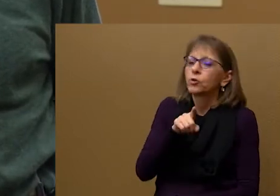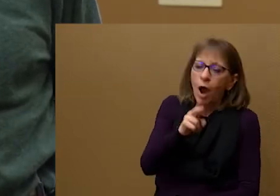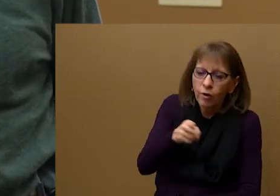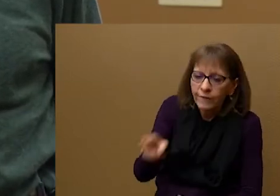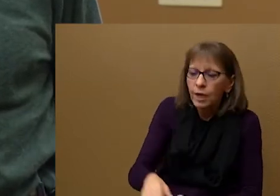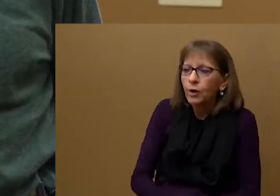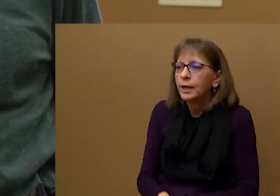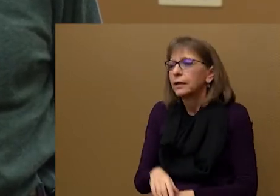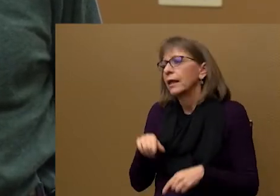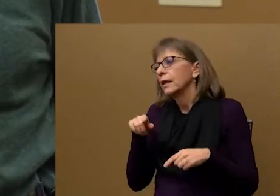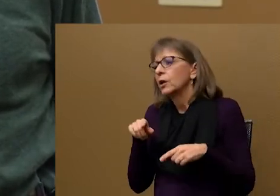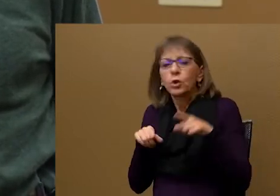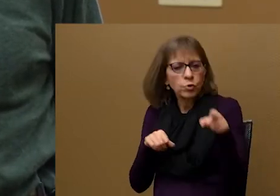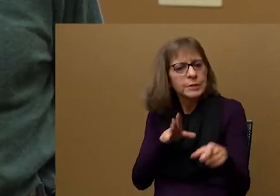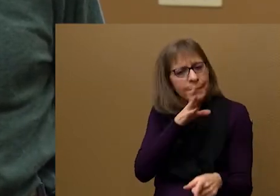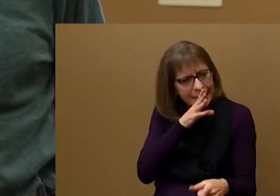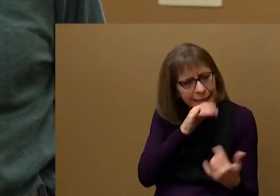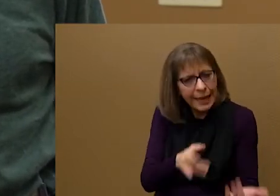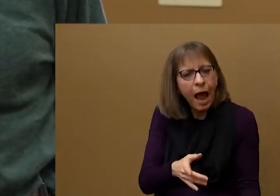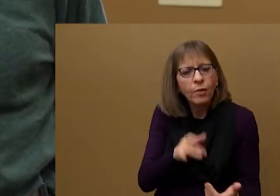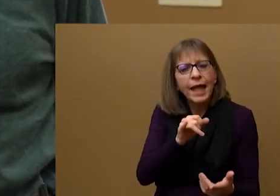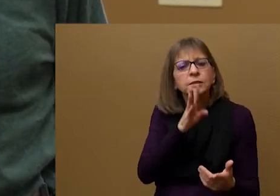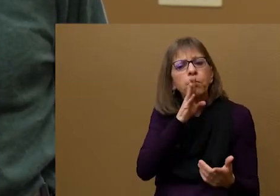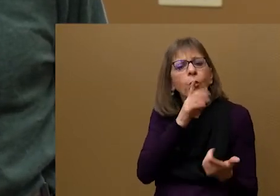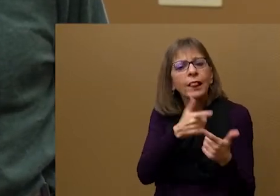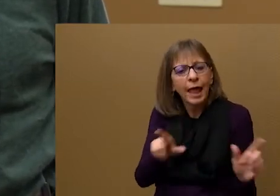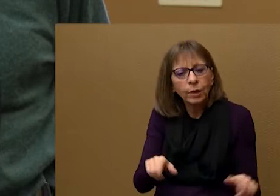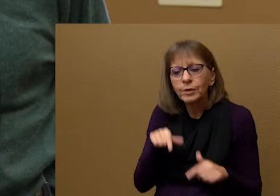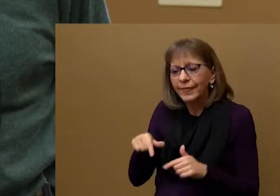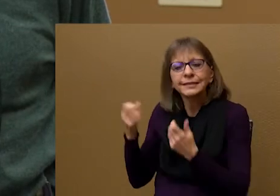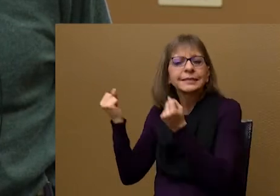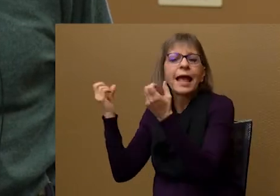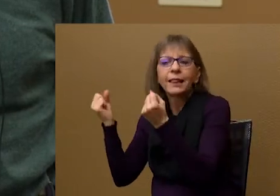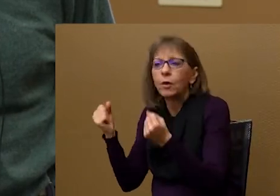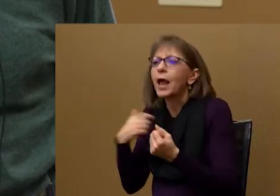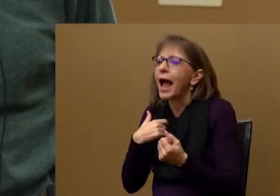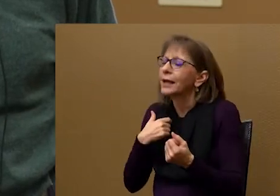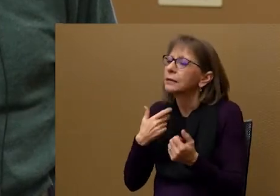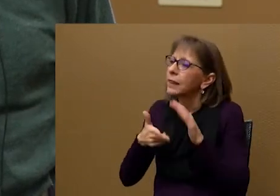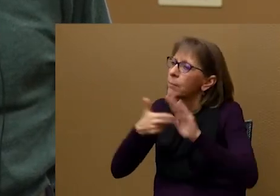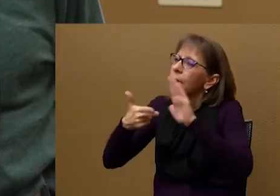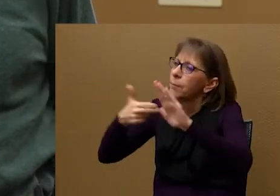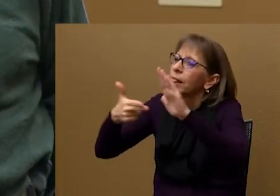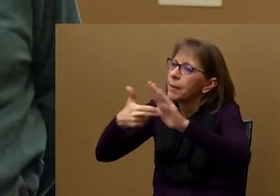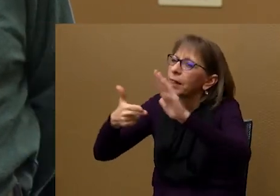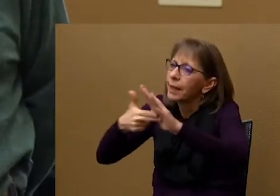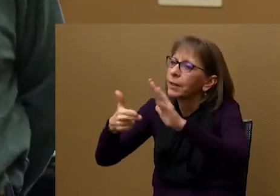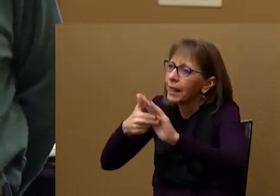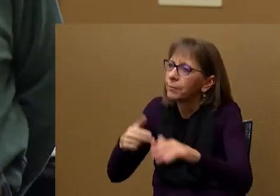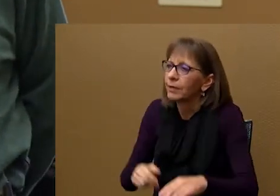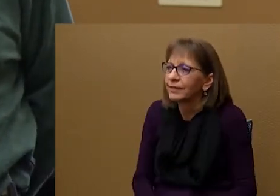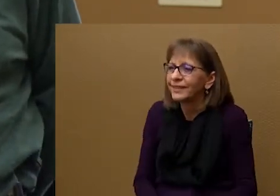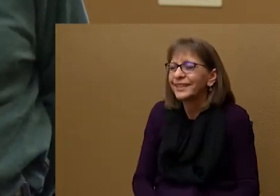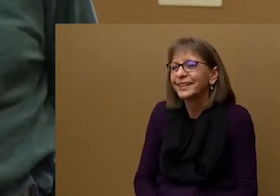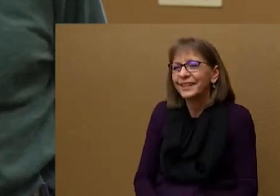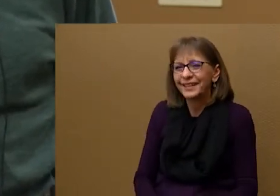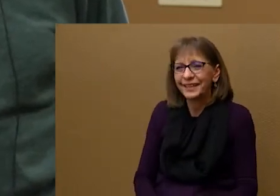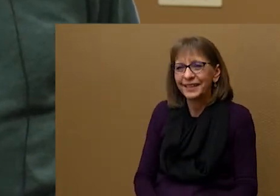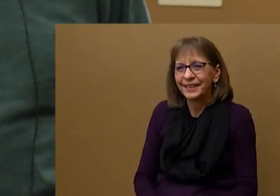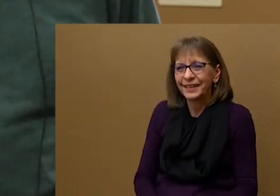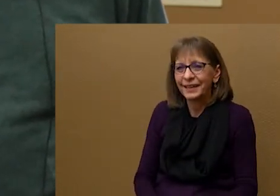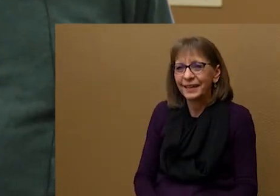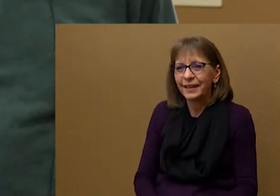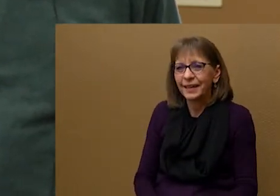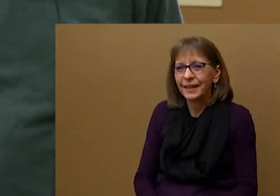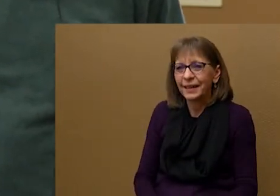implant. This is spoken English, that is sign language, and just making that a normal conversation for us. I know a lot of the parents will say like,